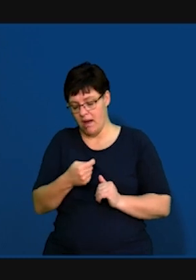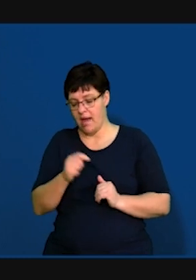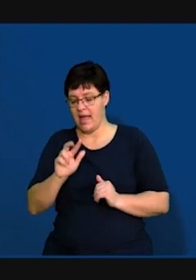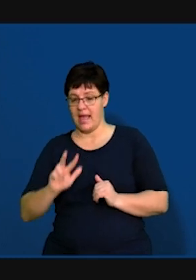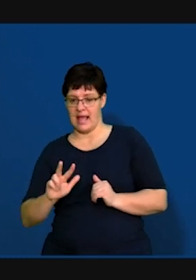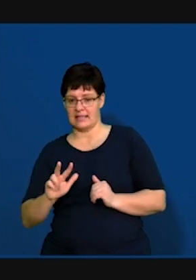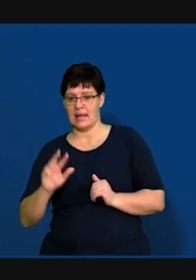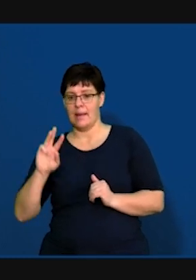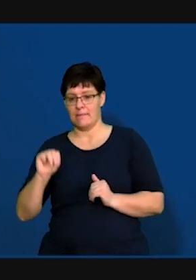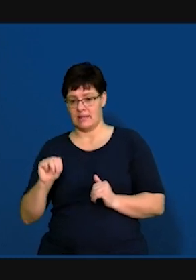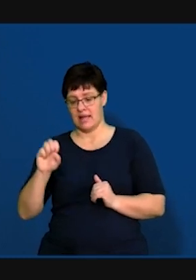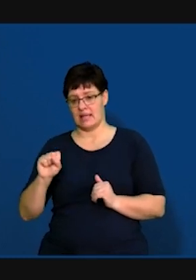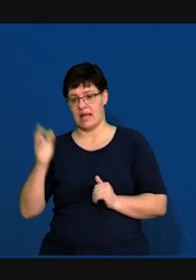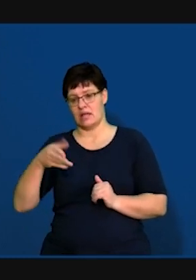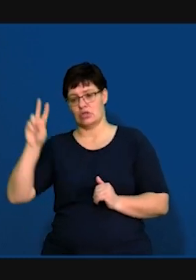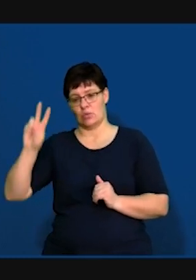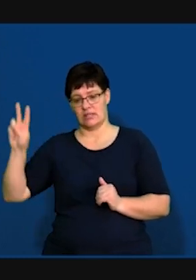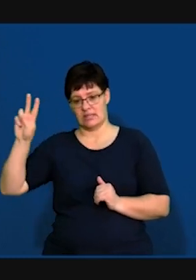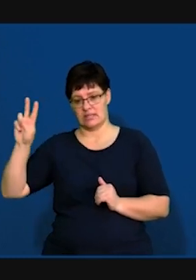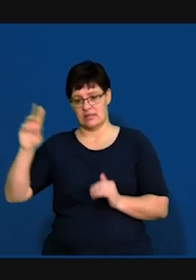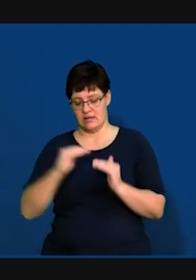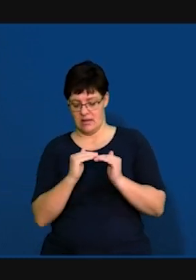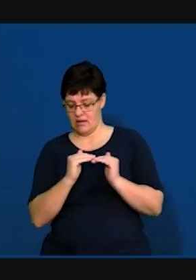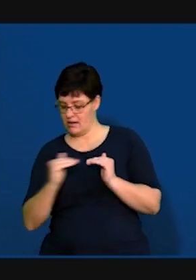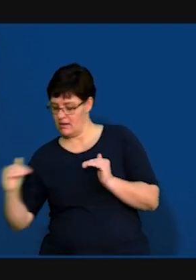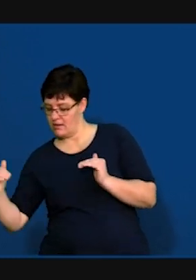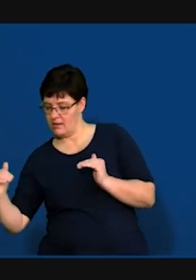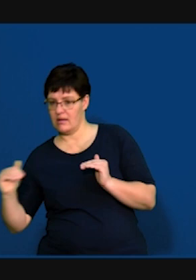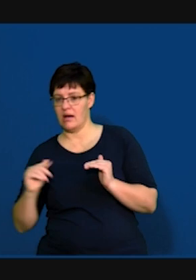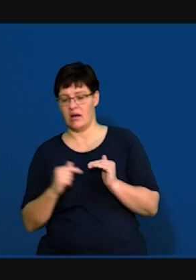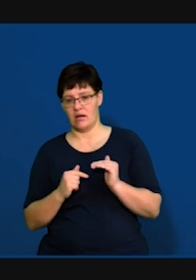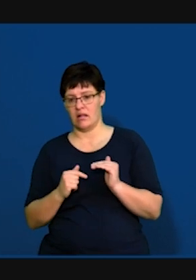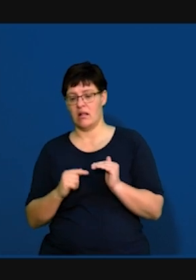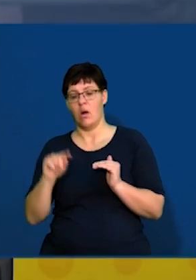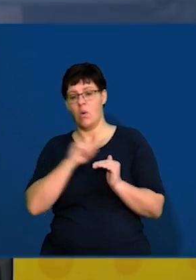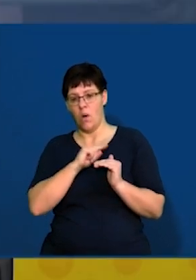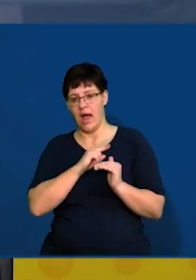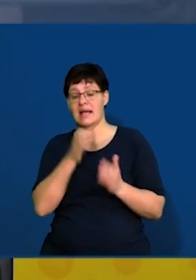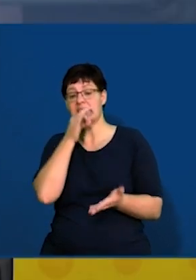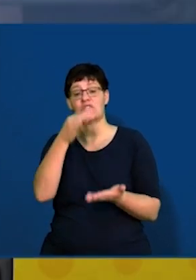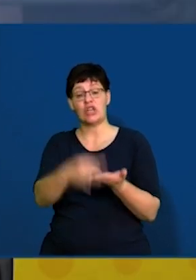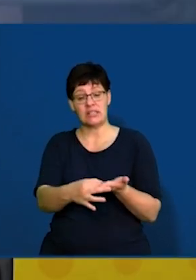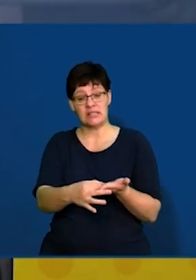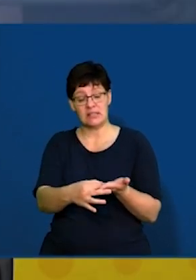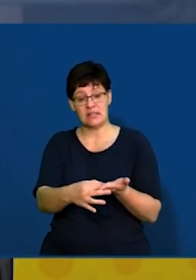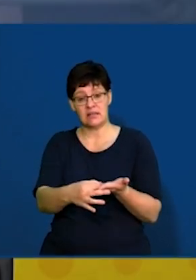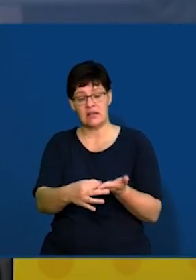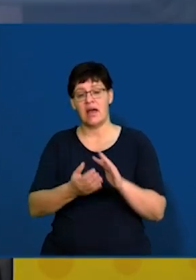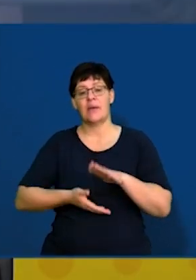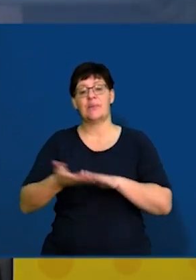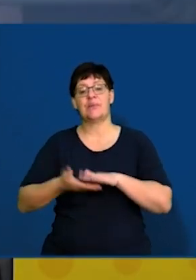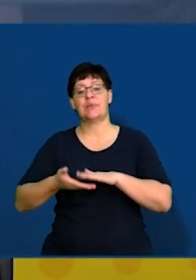9.8 meters per second squared, and then we get a horizontal graph like that. The horizontal suggests that the